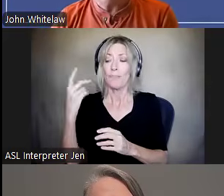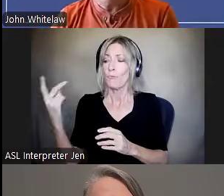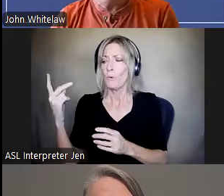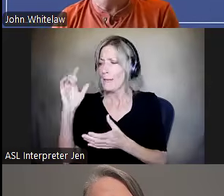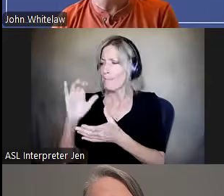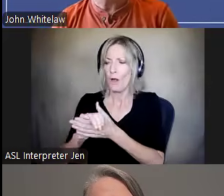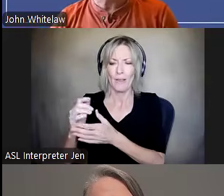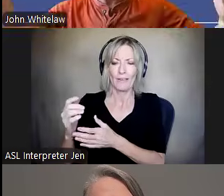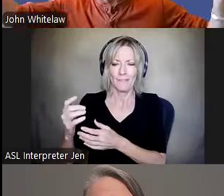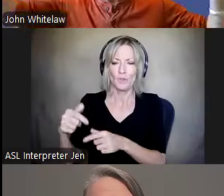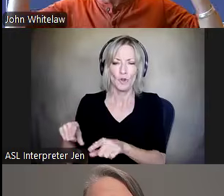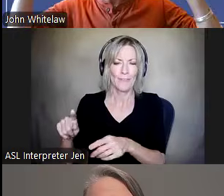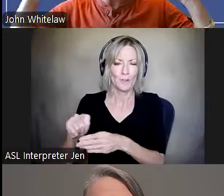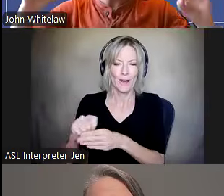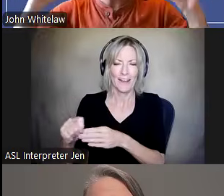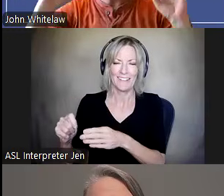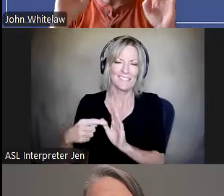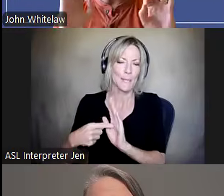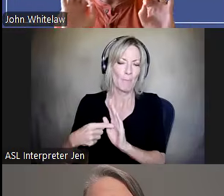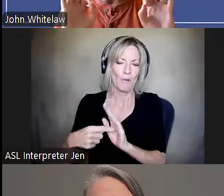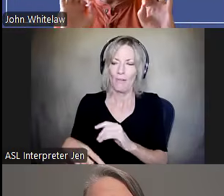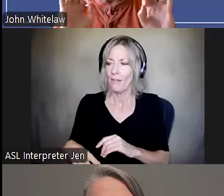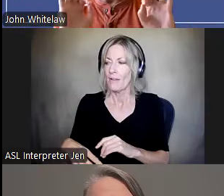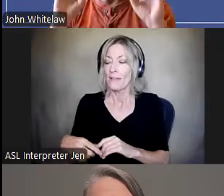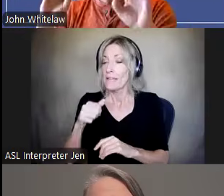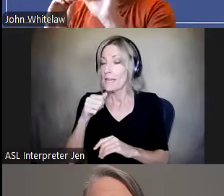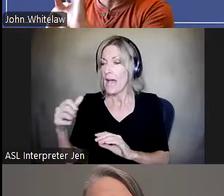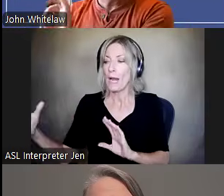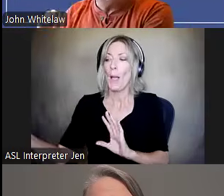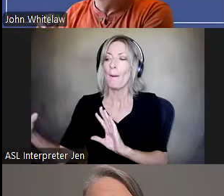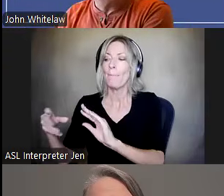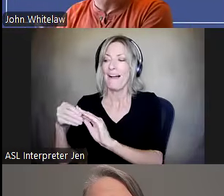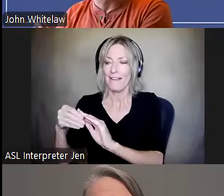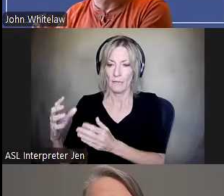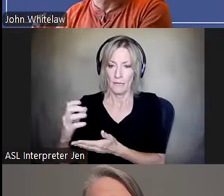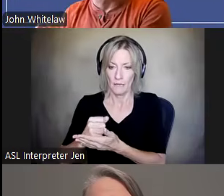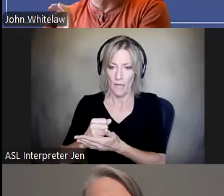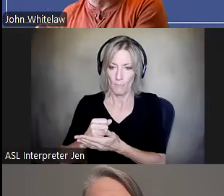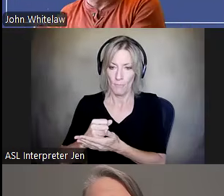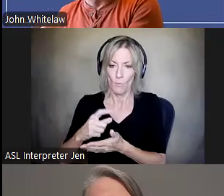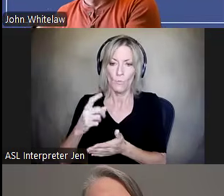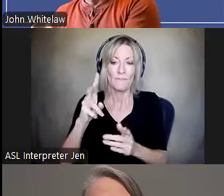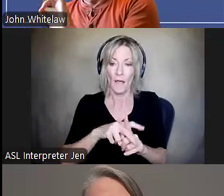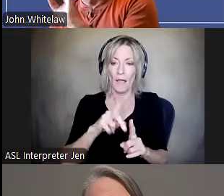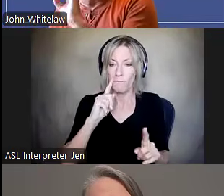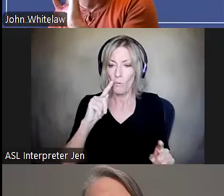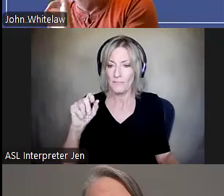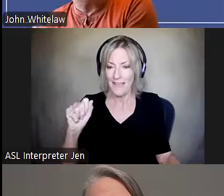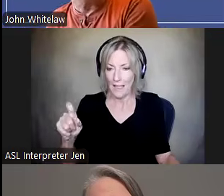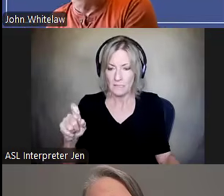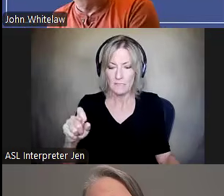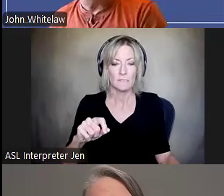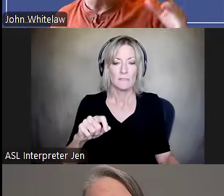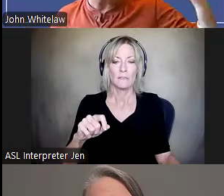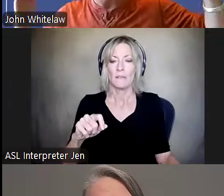trainings. So it's not going to be our combined income that we file for tax purposes that calculates the FICA